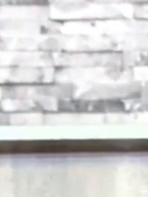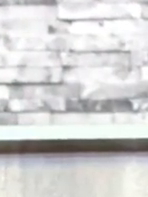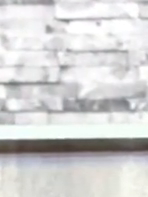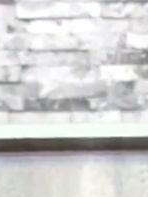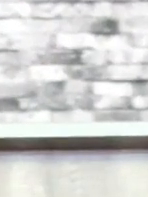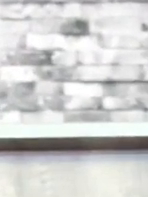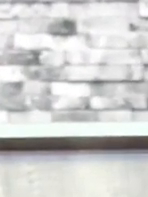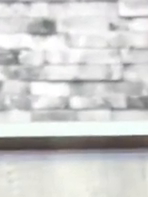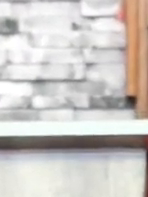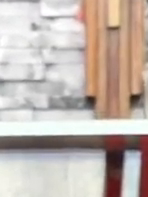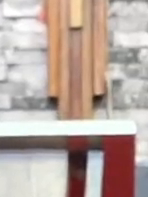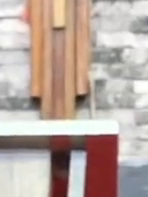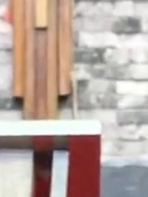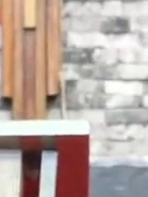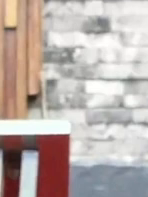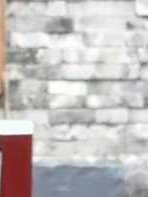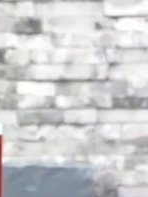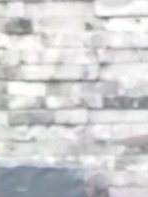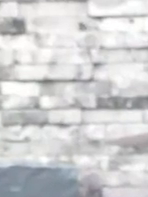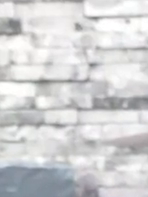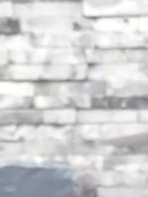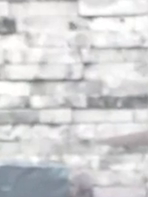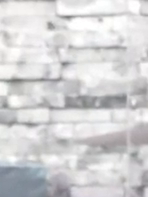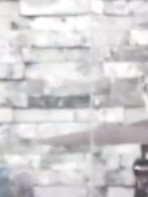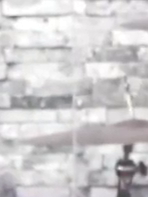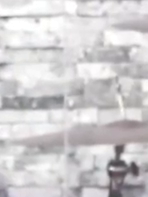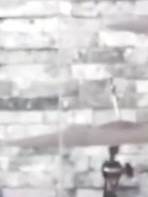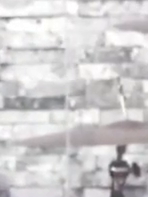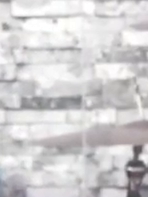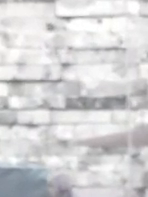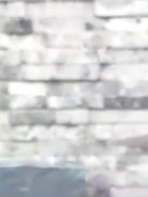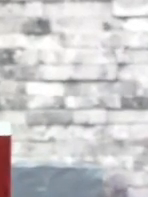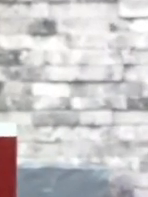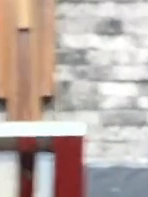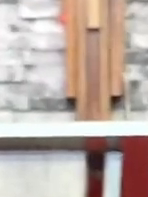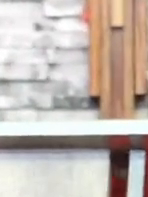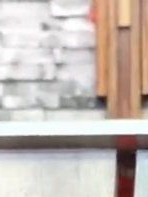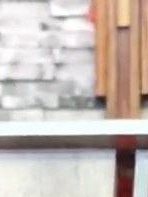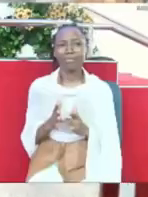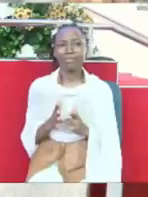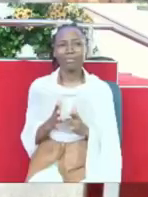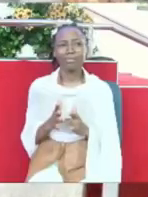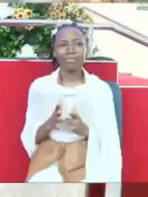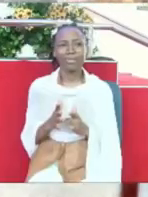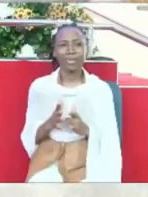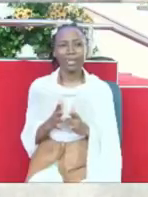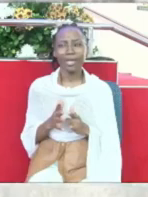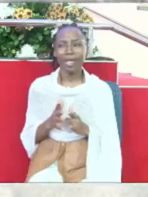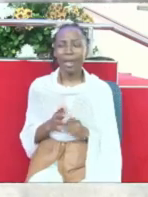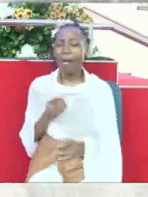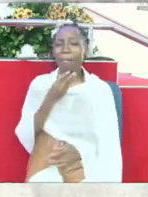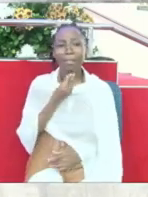Hallelujah. Asifiwe sana. Amen. The Bible tells us of a time when Jesus Biblia inatuambia kuhusu wakati ambapo Yesu was approached by a man by the